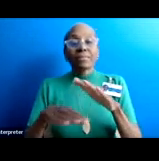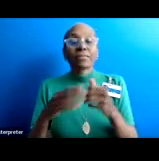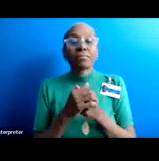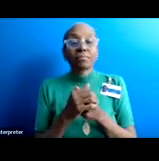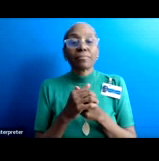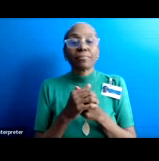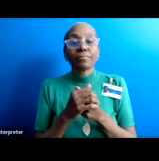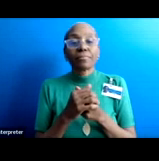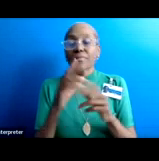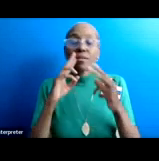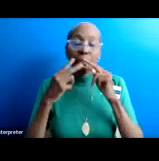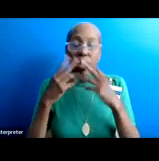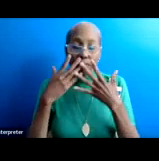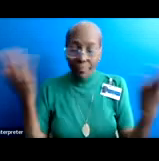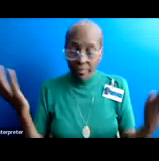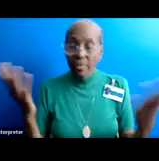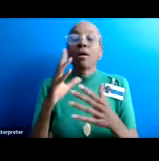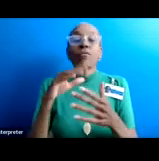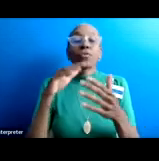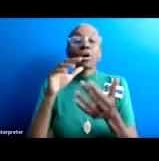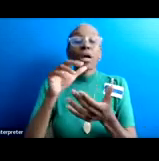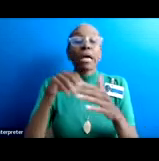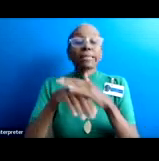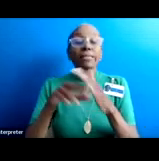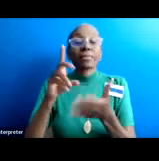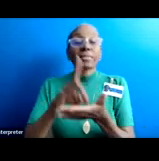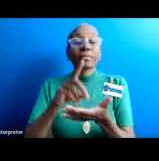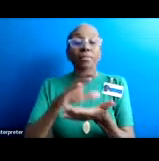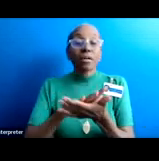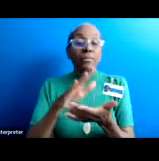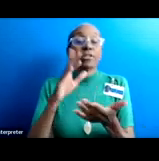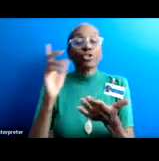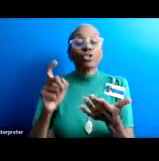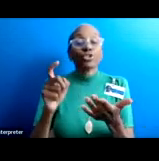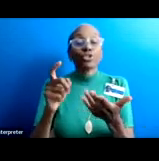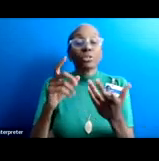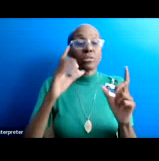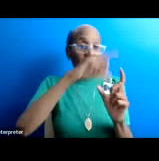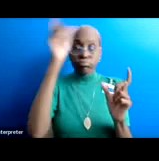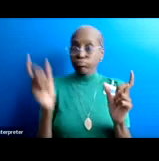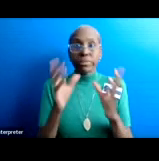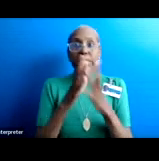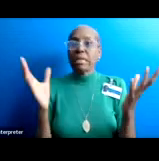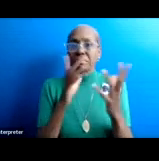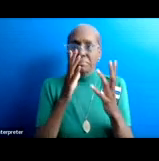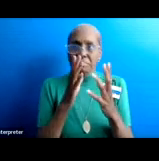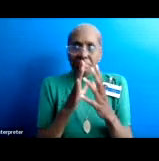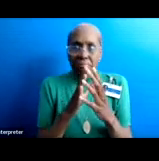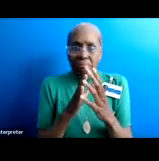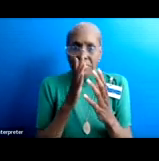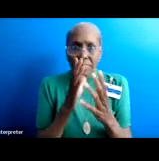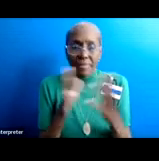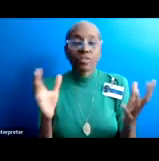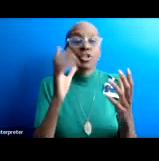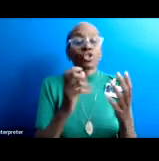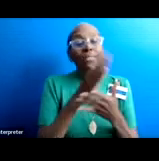for accessible documents. So they should, overall, I know it looks like a lot, but I promise it's not. They